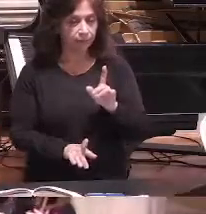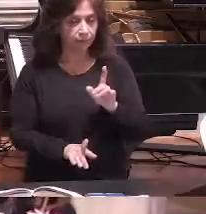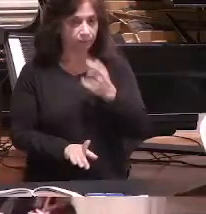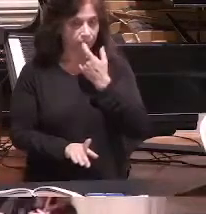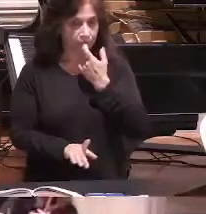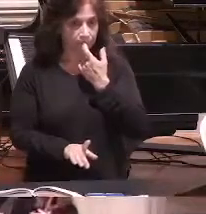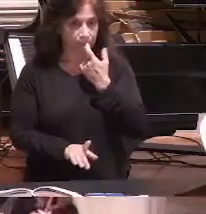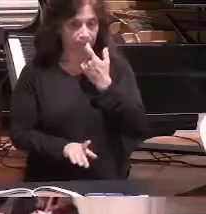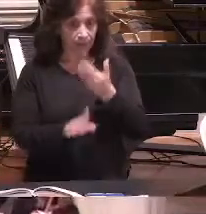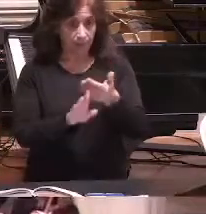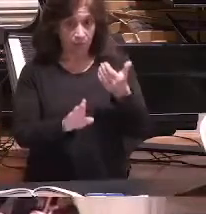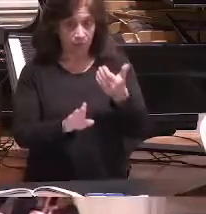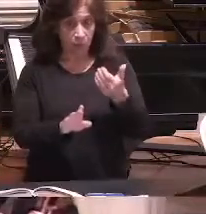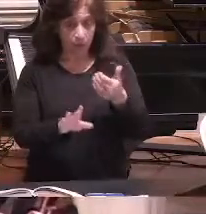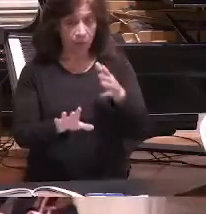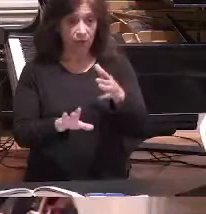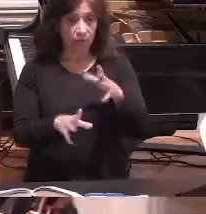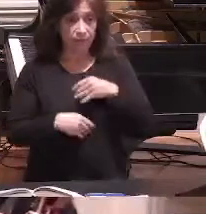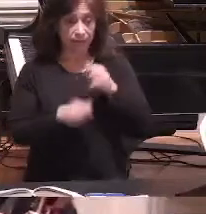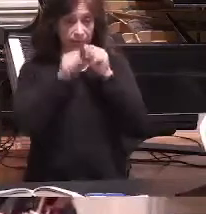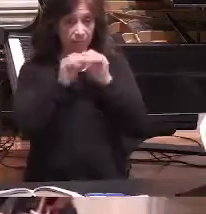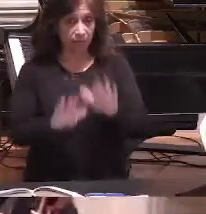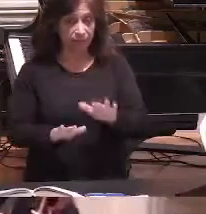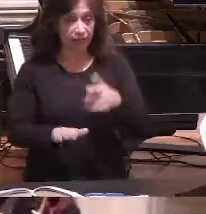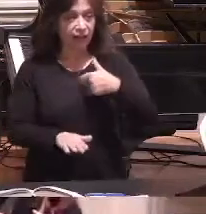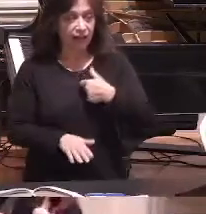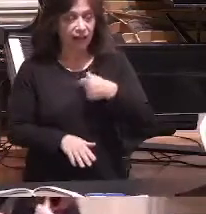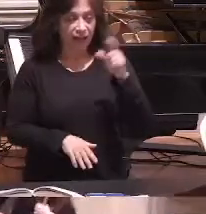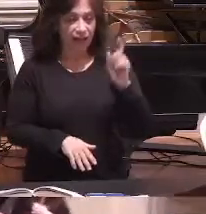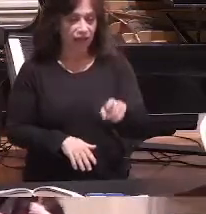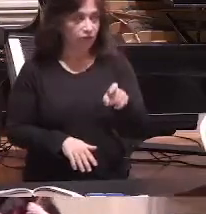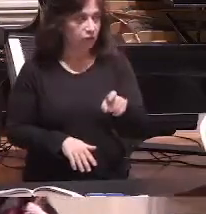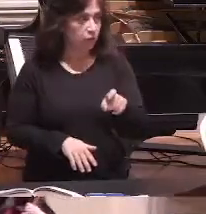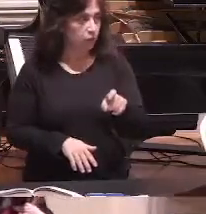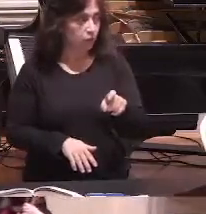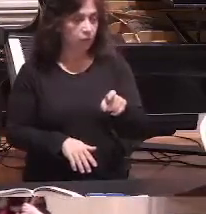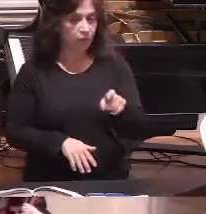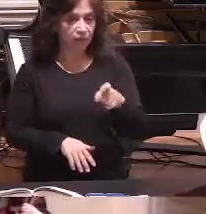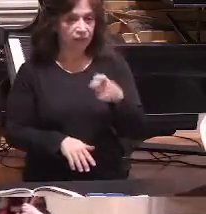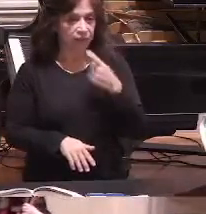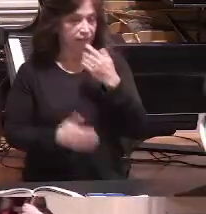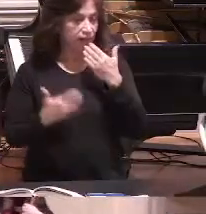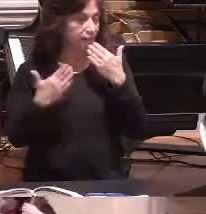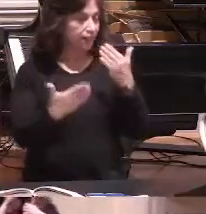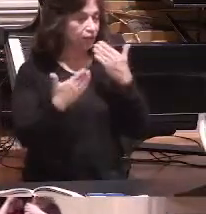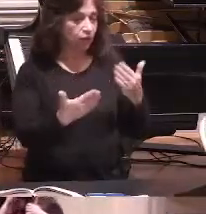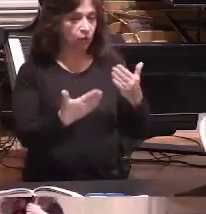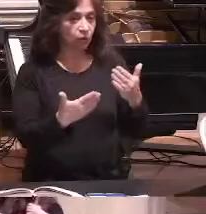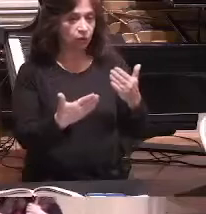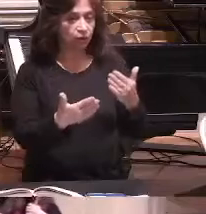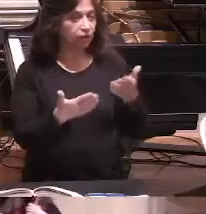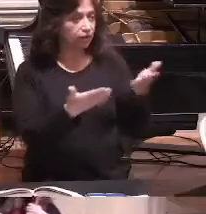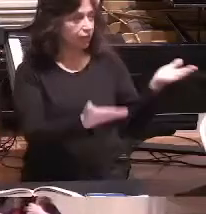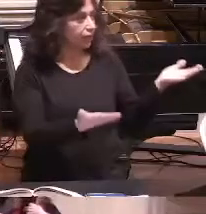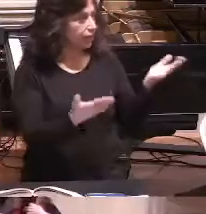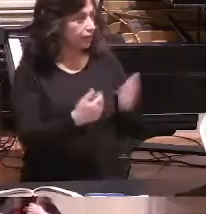Before we receive the benediction, I absolutely must give a wonderful thank you to